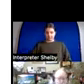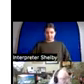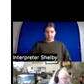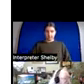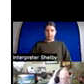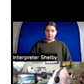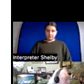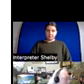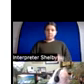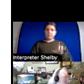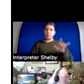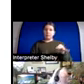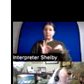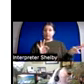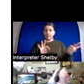provided a link for you but